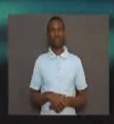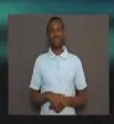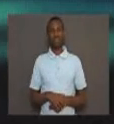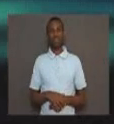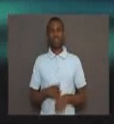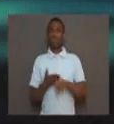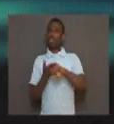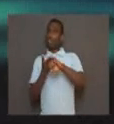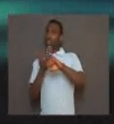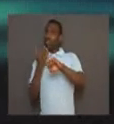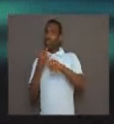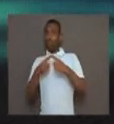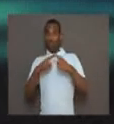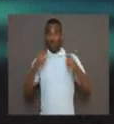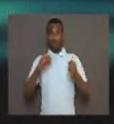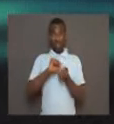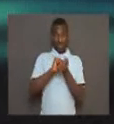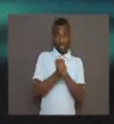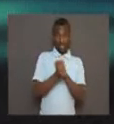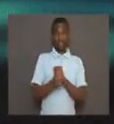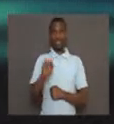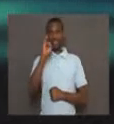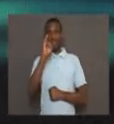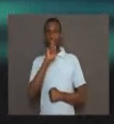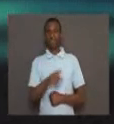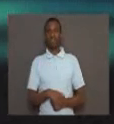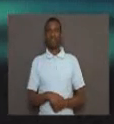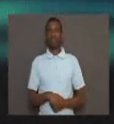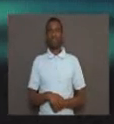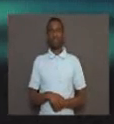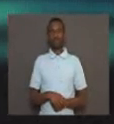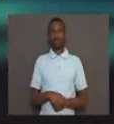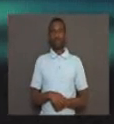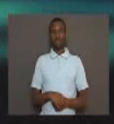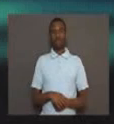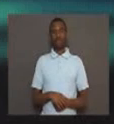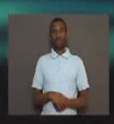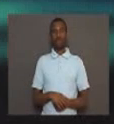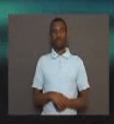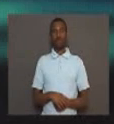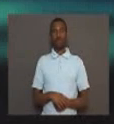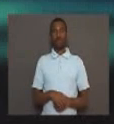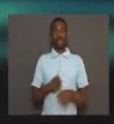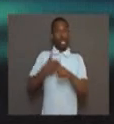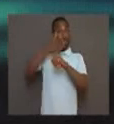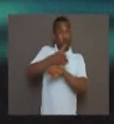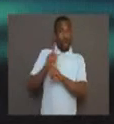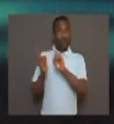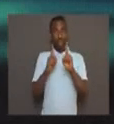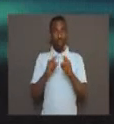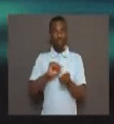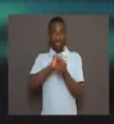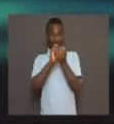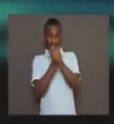former opposes change in current, while the latter opposes